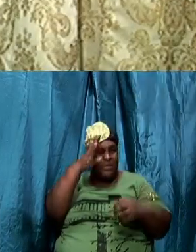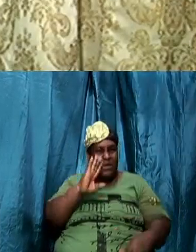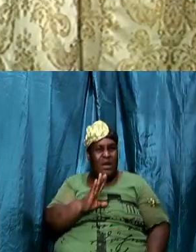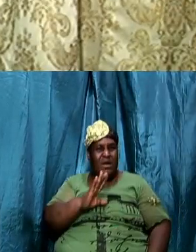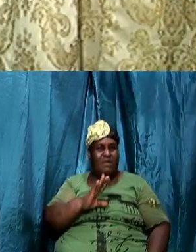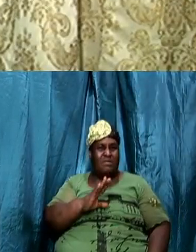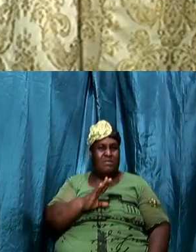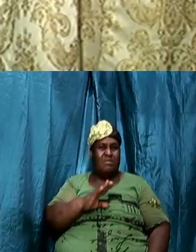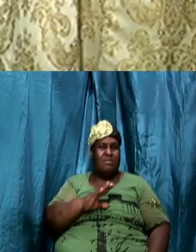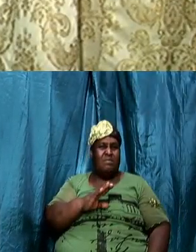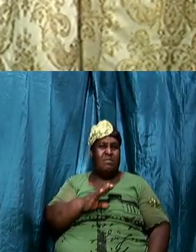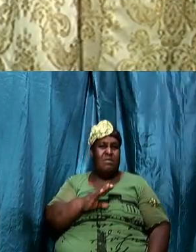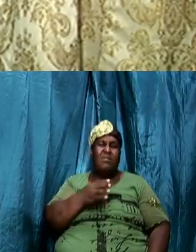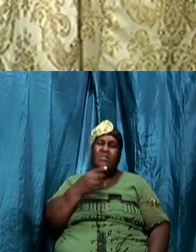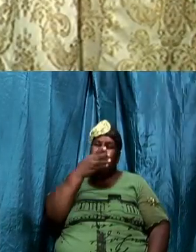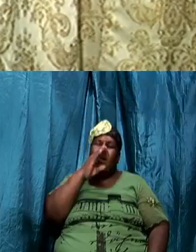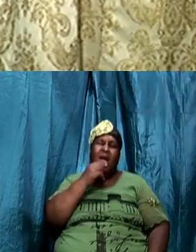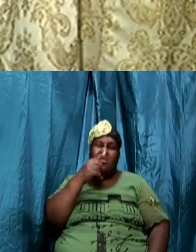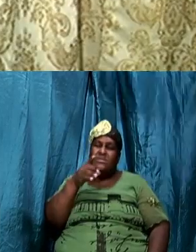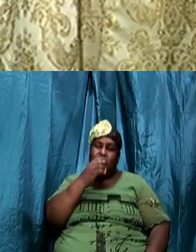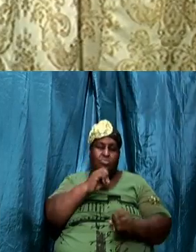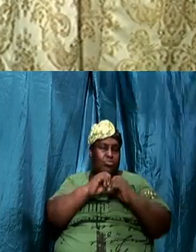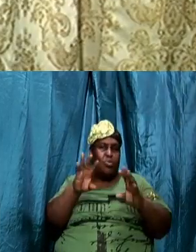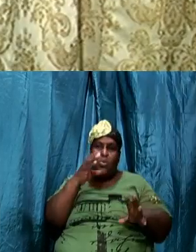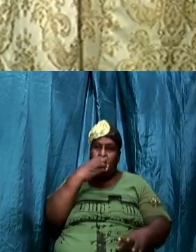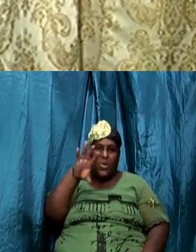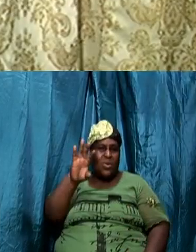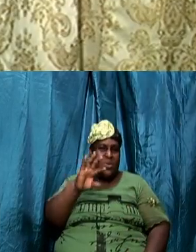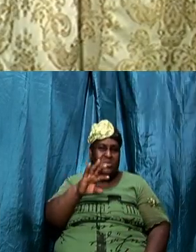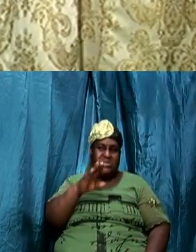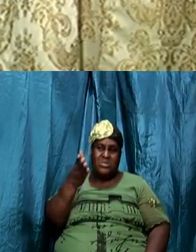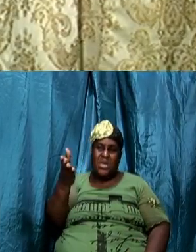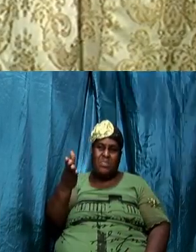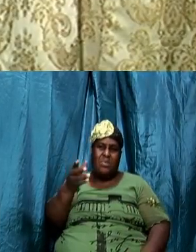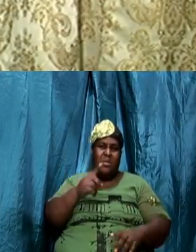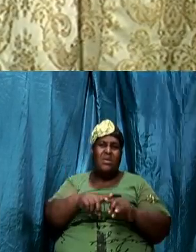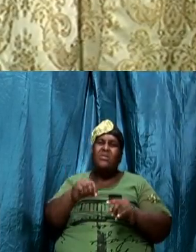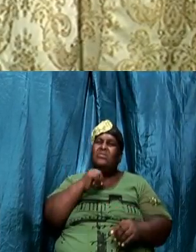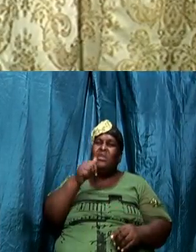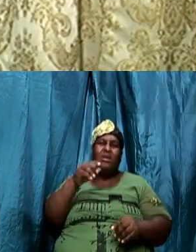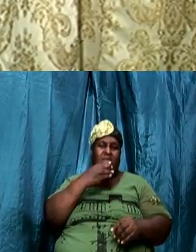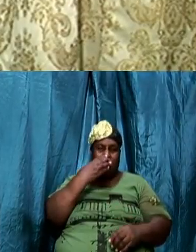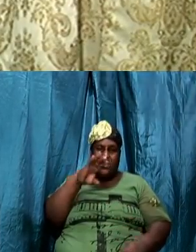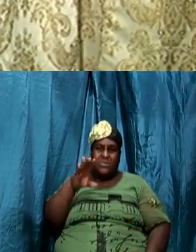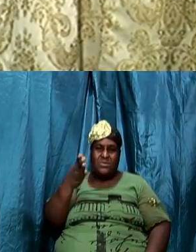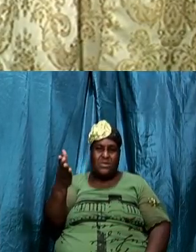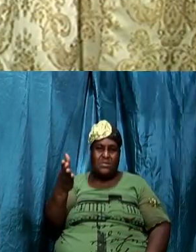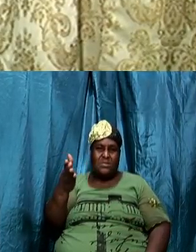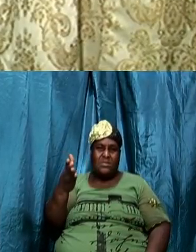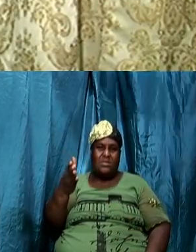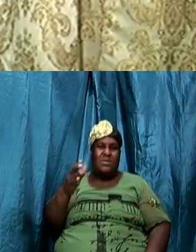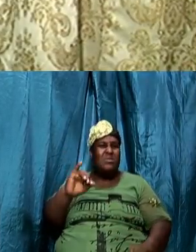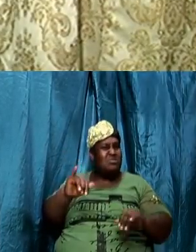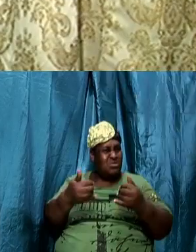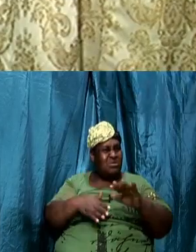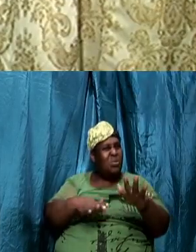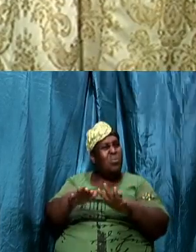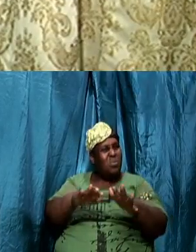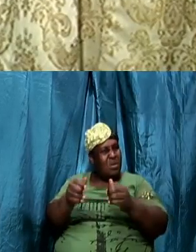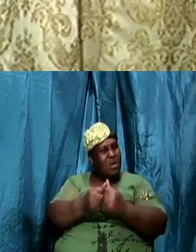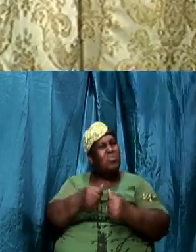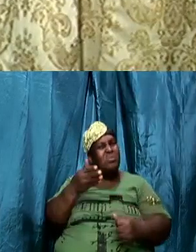curse them, so we're not going to curse them. But I just go walk with them. What wrong with walk with them?